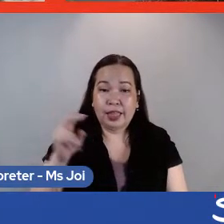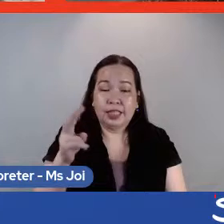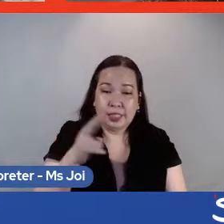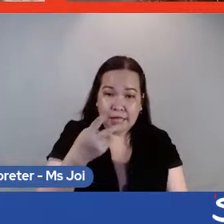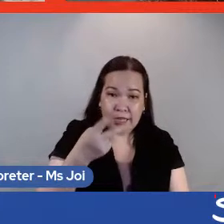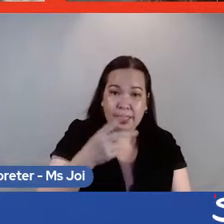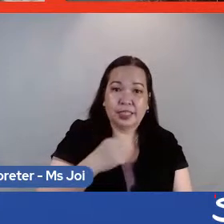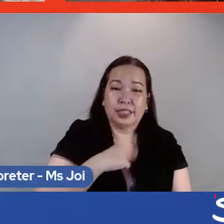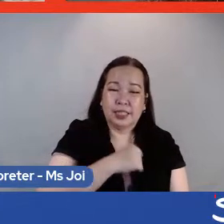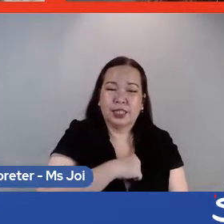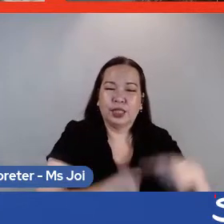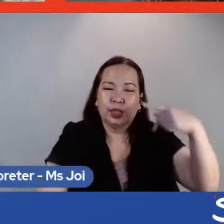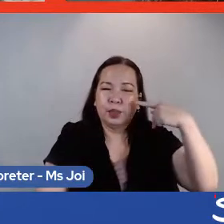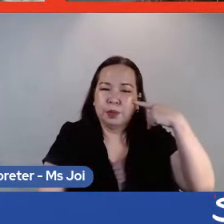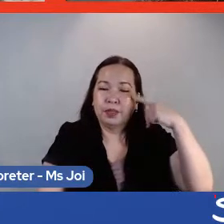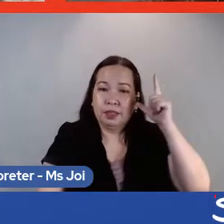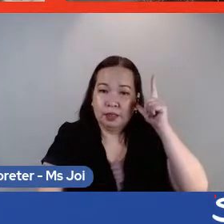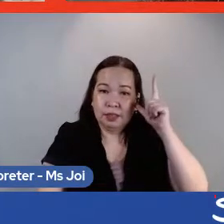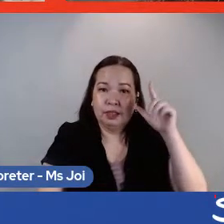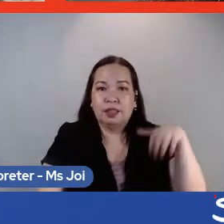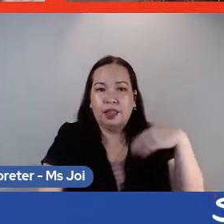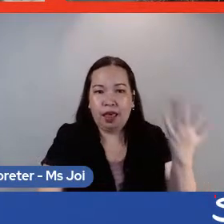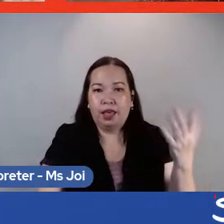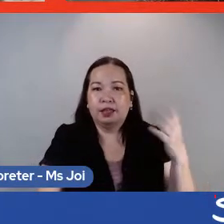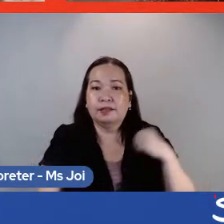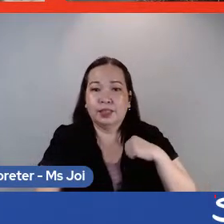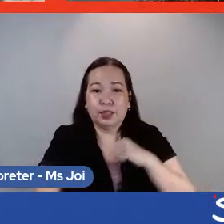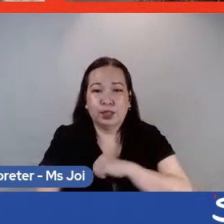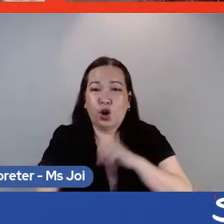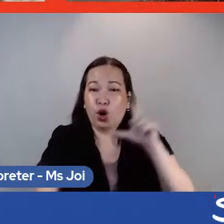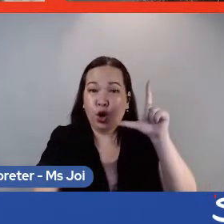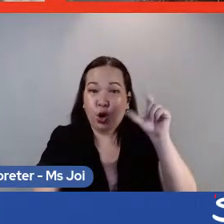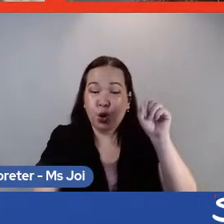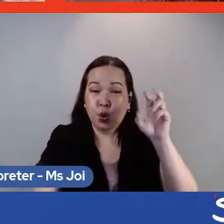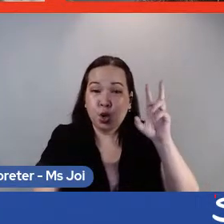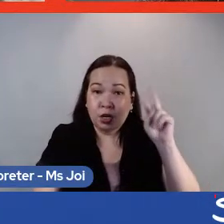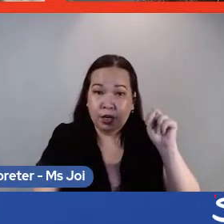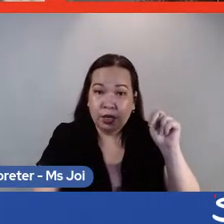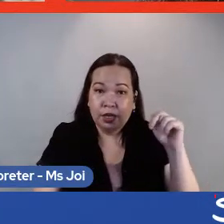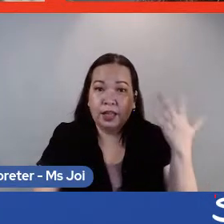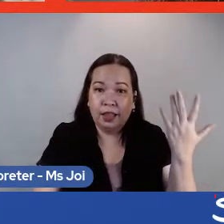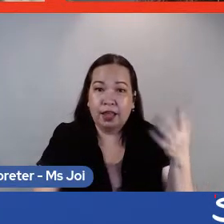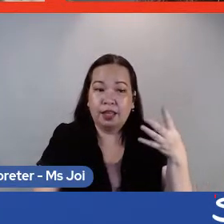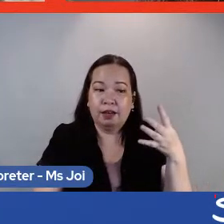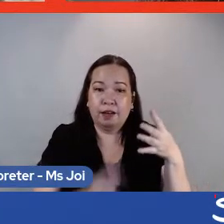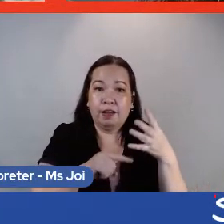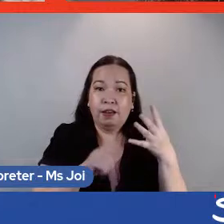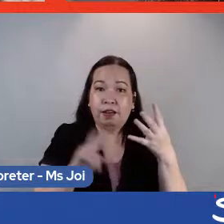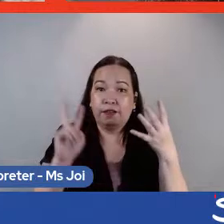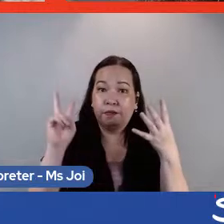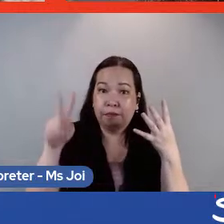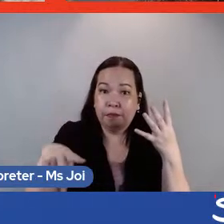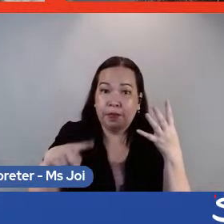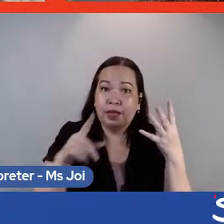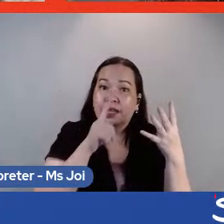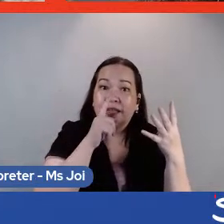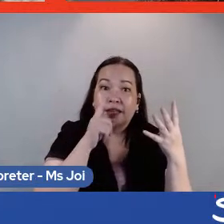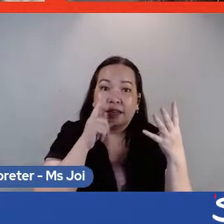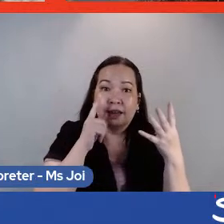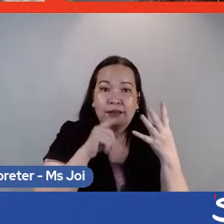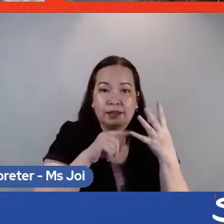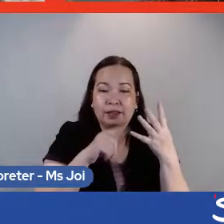you have Senator Lauren Legarda, and then Vice President Lenny Robredo. So it's